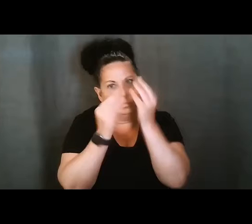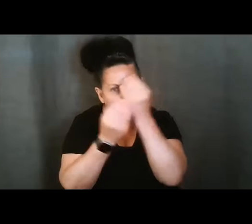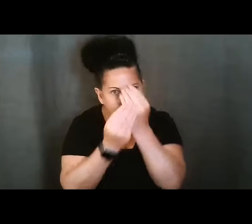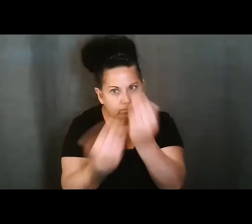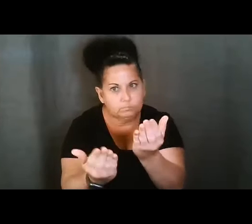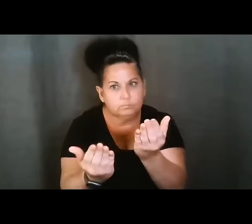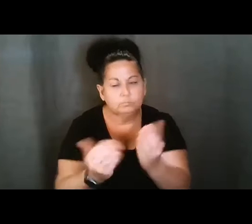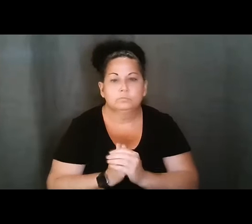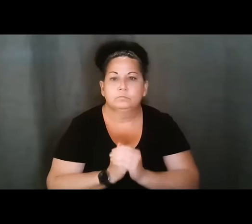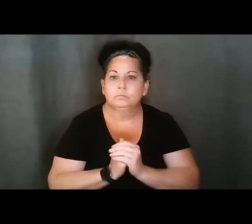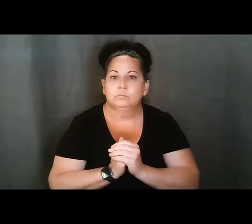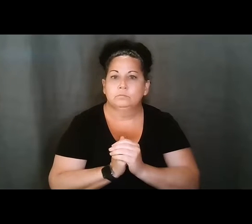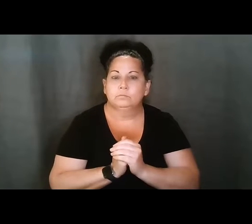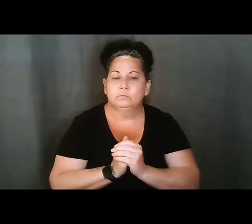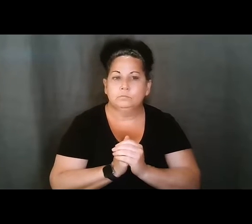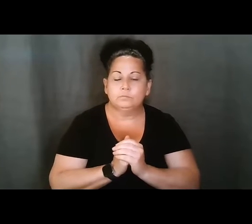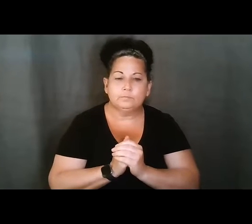process.